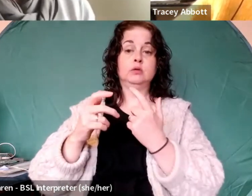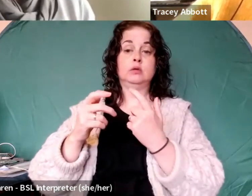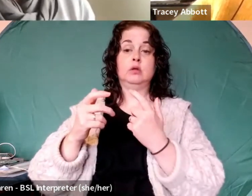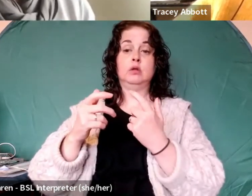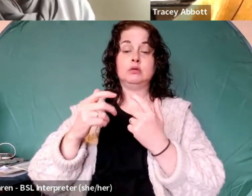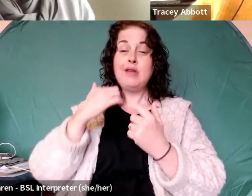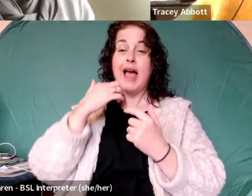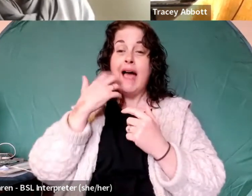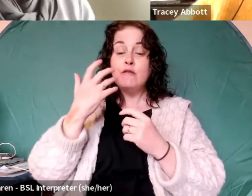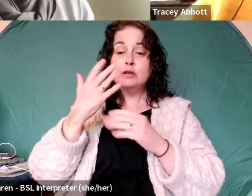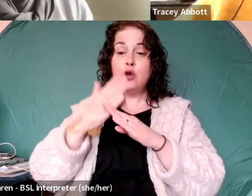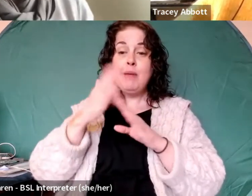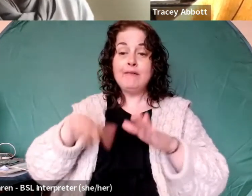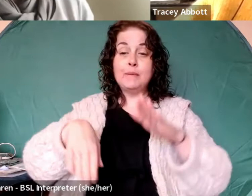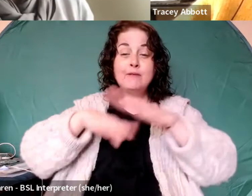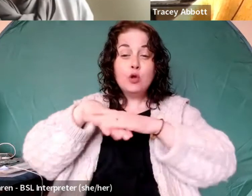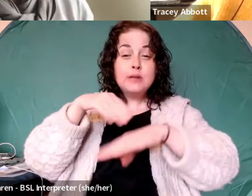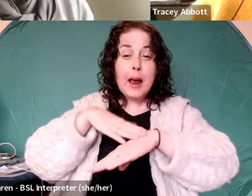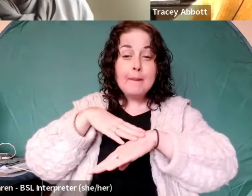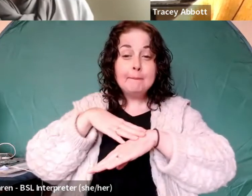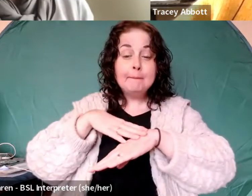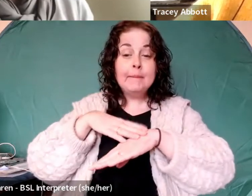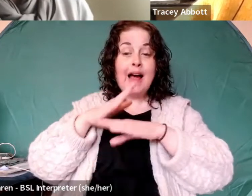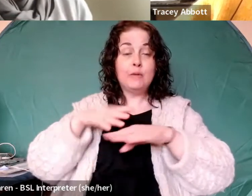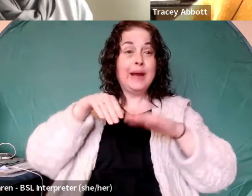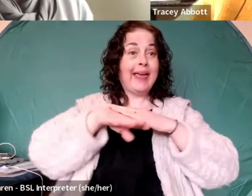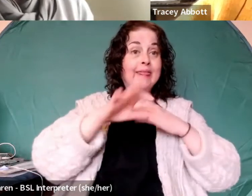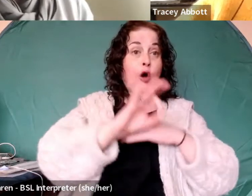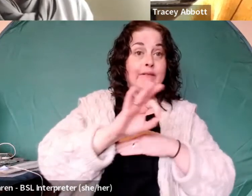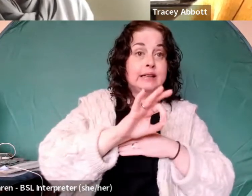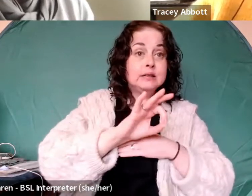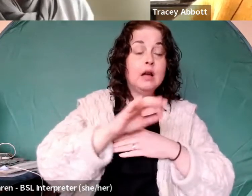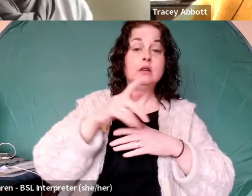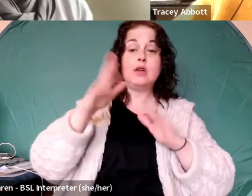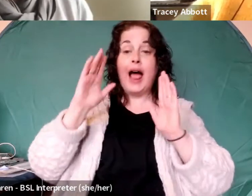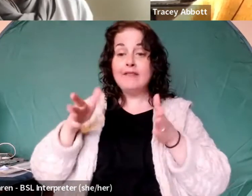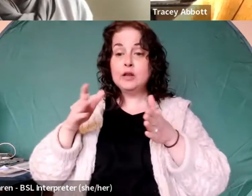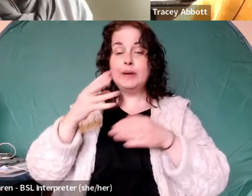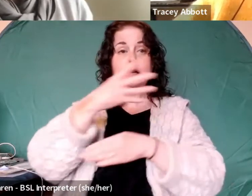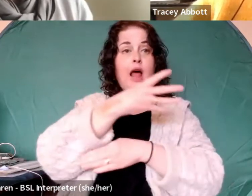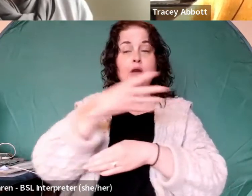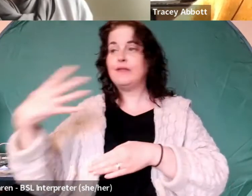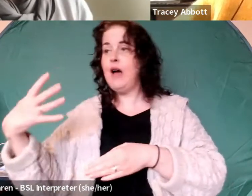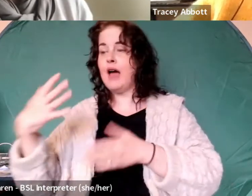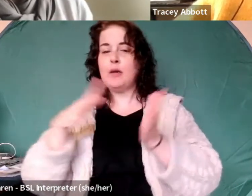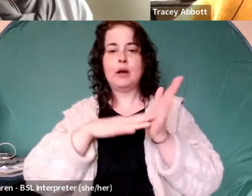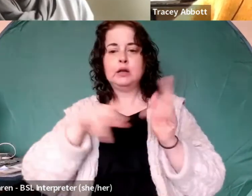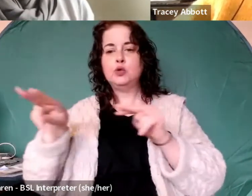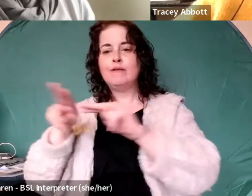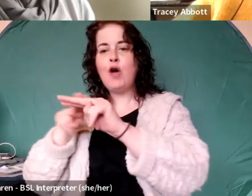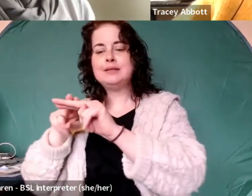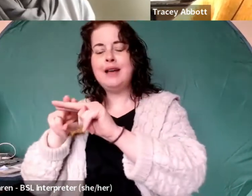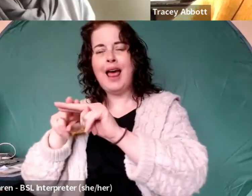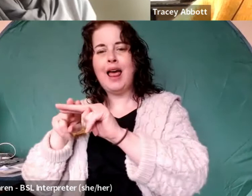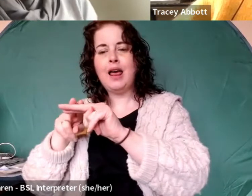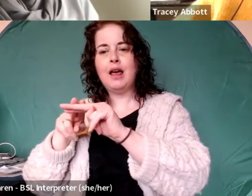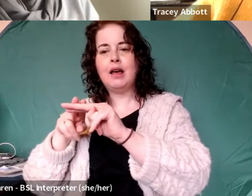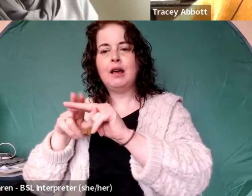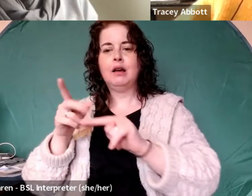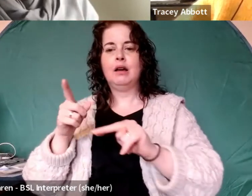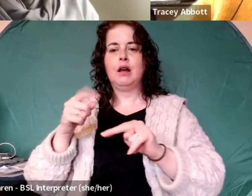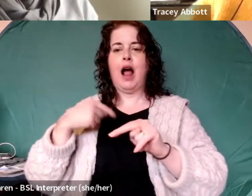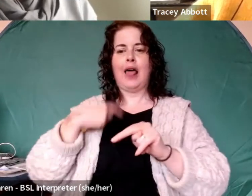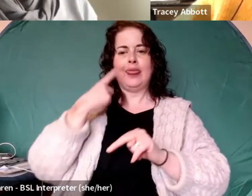job have to be full-time? Does it have to be in the workplace? Does it have to be 9 to 5, Monday to Friday? I think we've